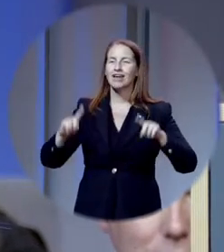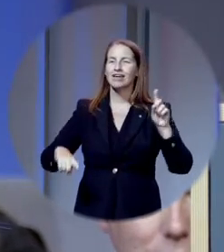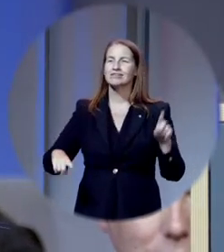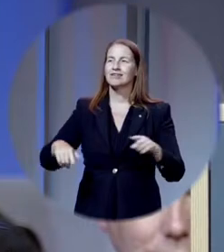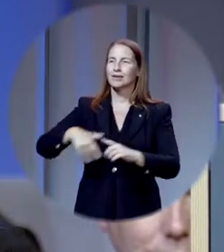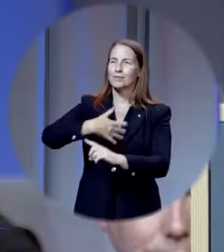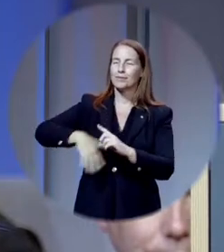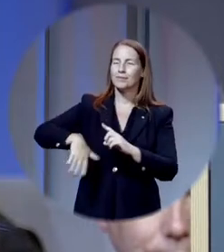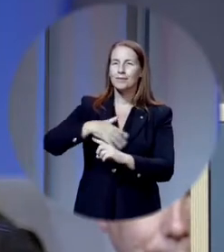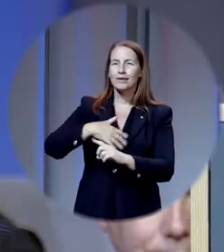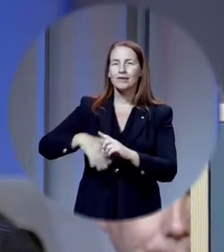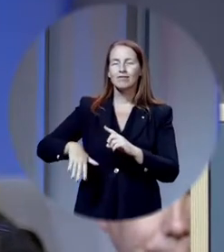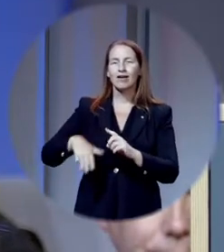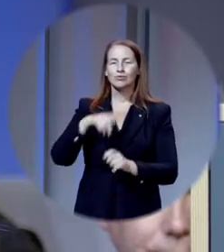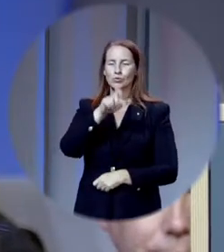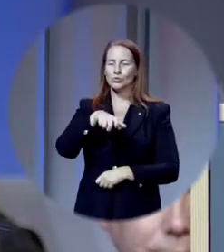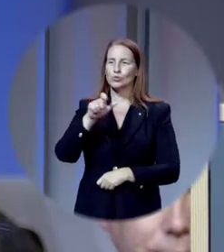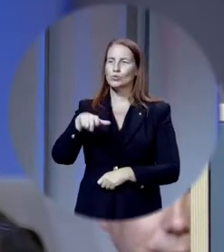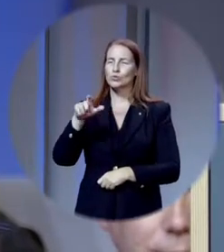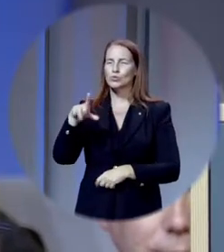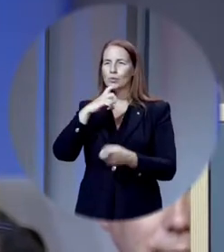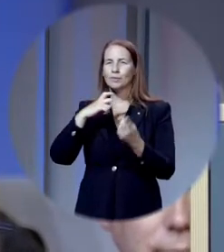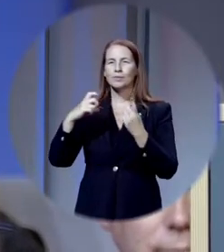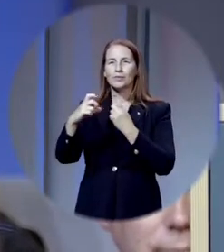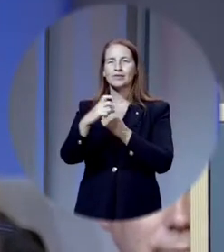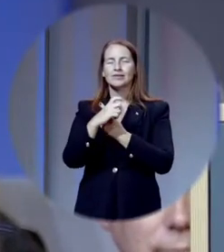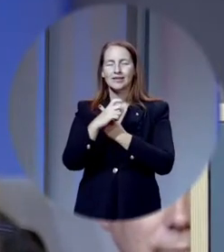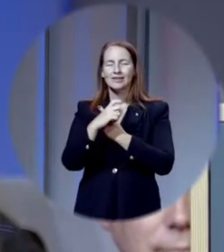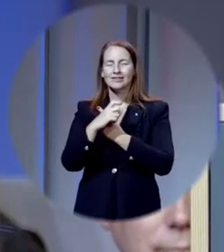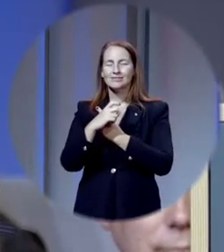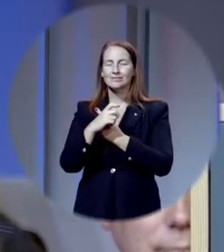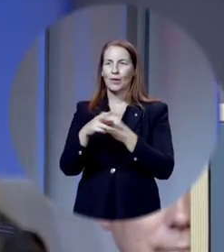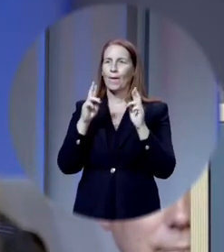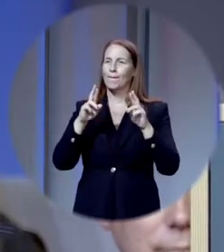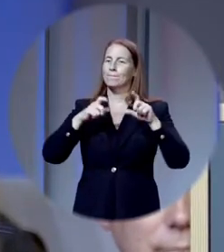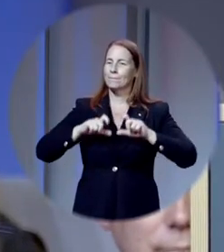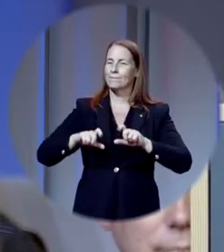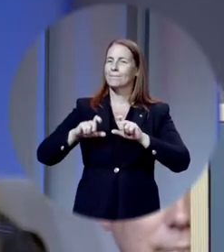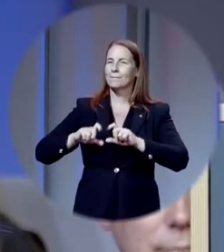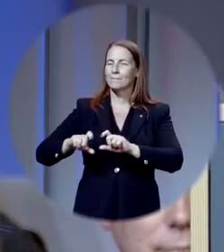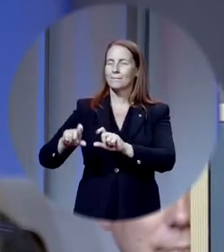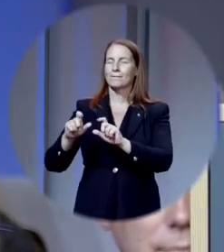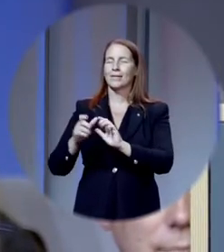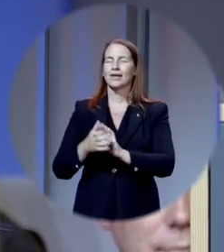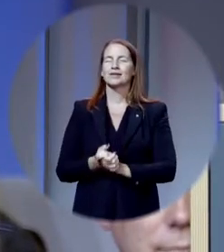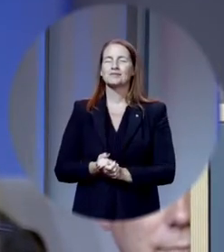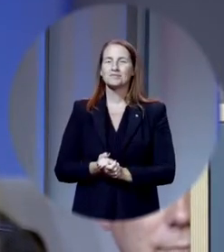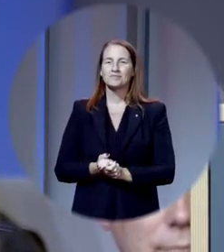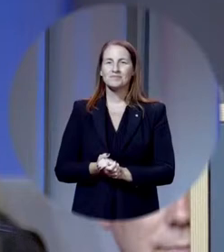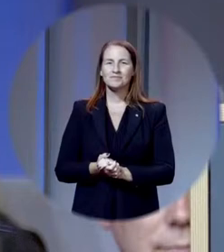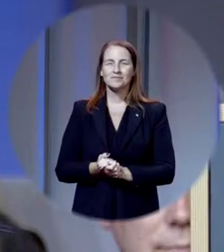nations and backgrounds that make up our community, and long may it remain so.